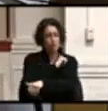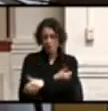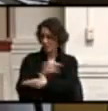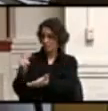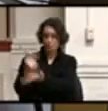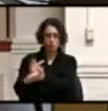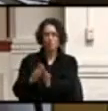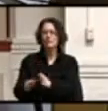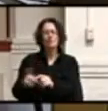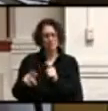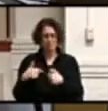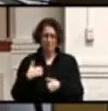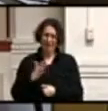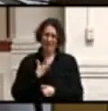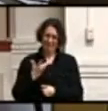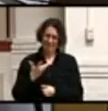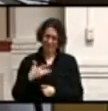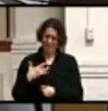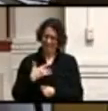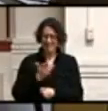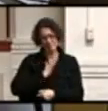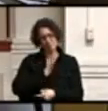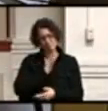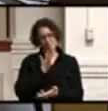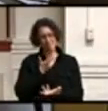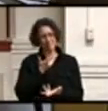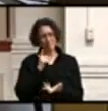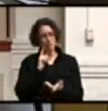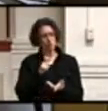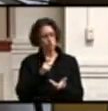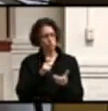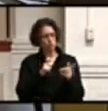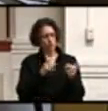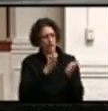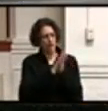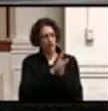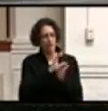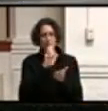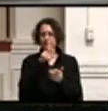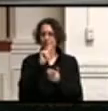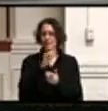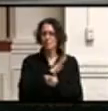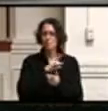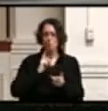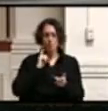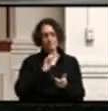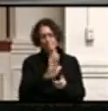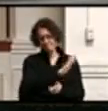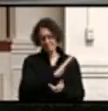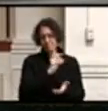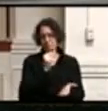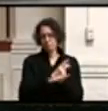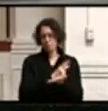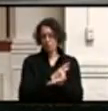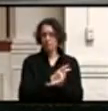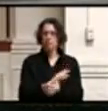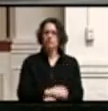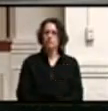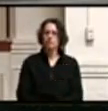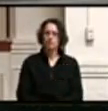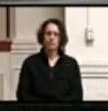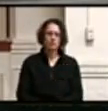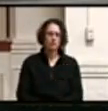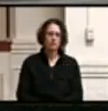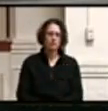the plans as well. Is there a particular percentage at which you think that would be most appropriate? I think most appropriate would